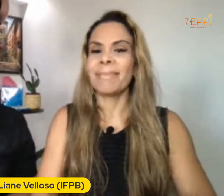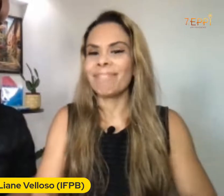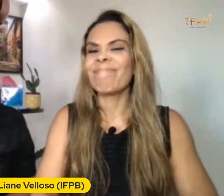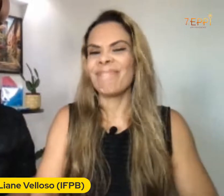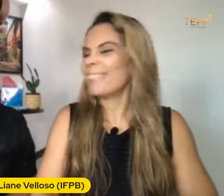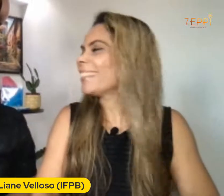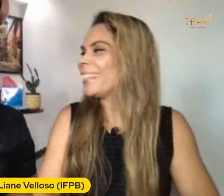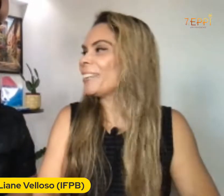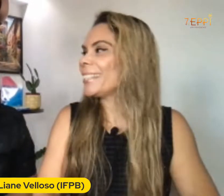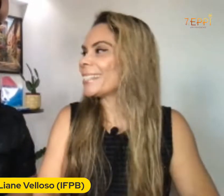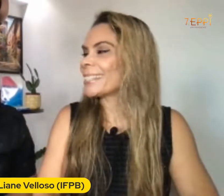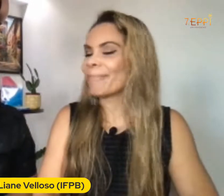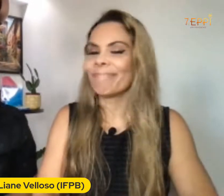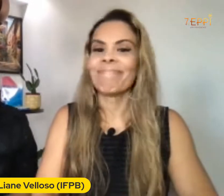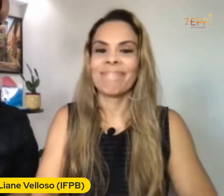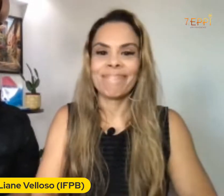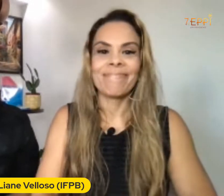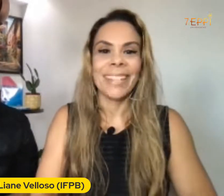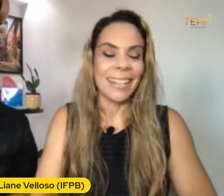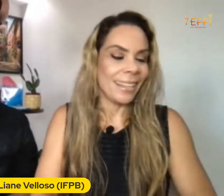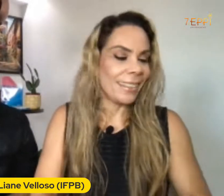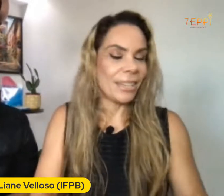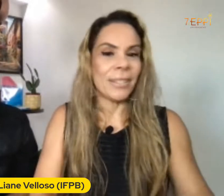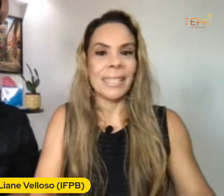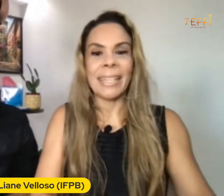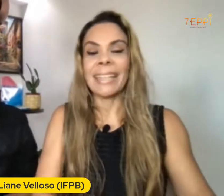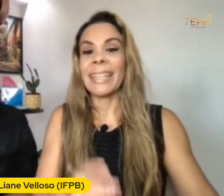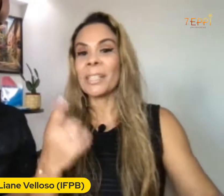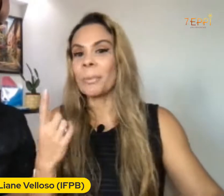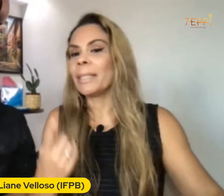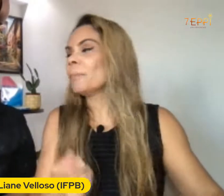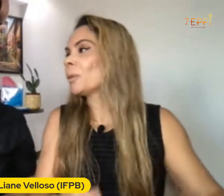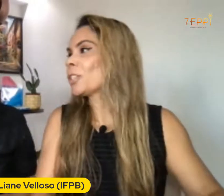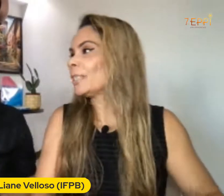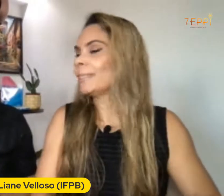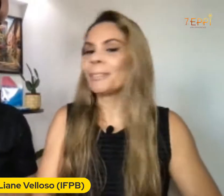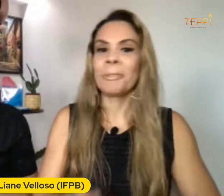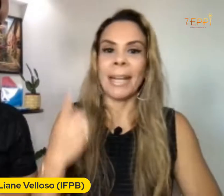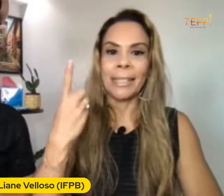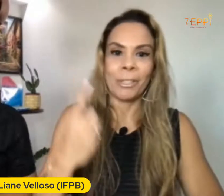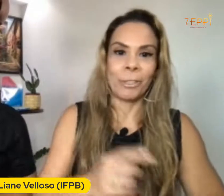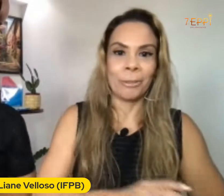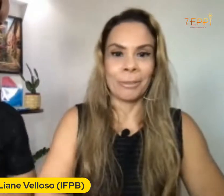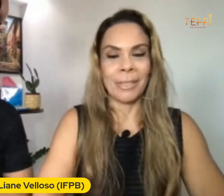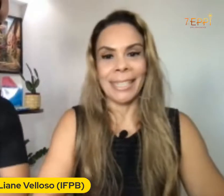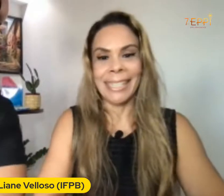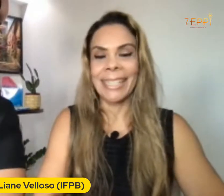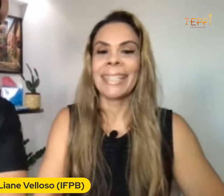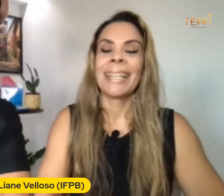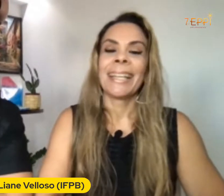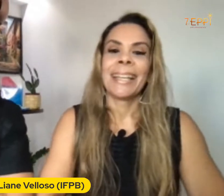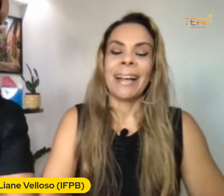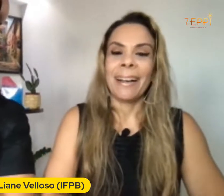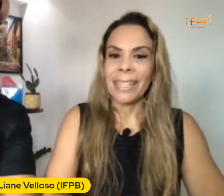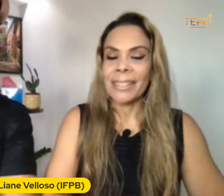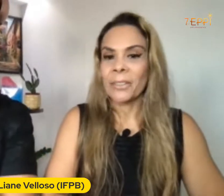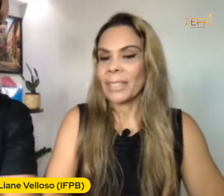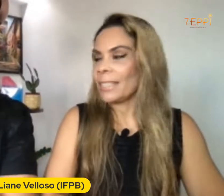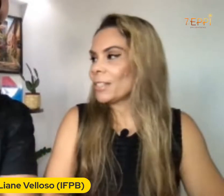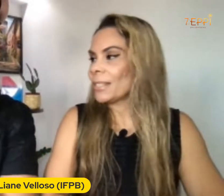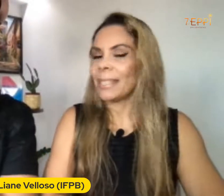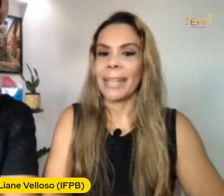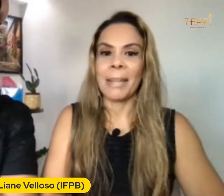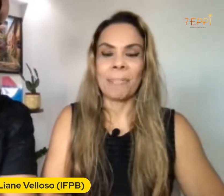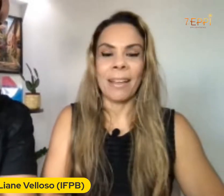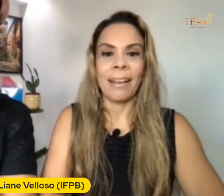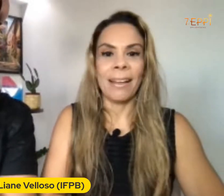environment, but there is. Don't tell me that. Yes. There is at least one emotion, gratitude, right? Yeah. It's so